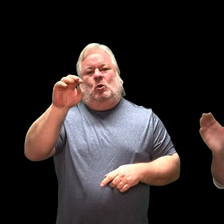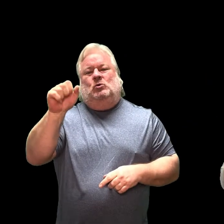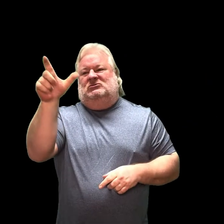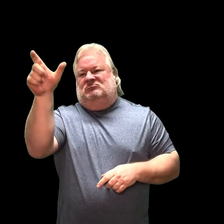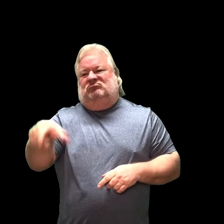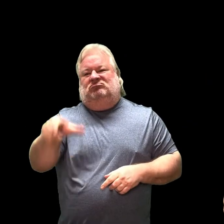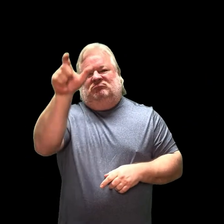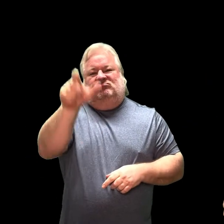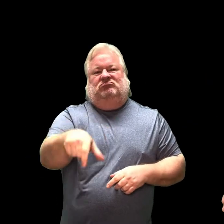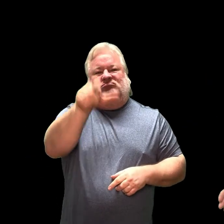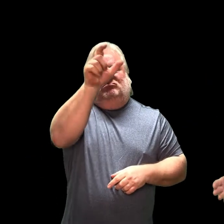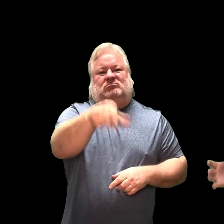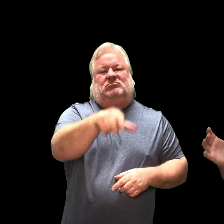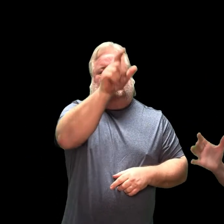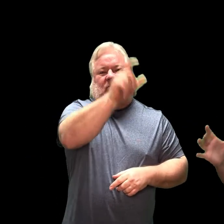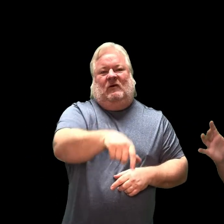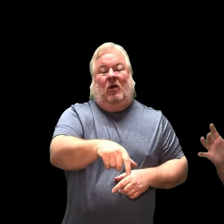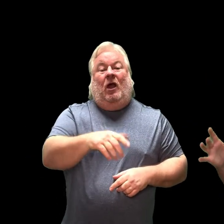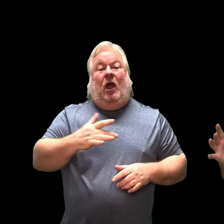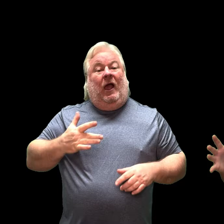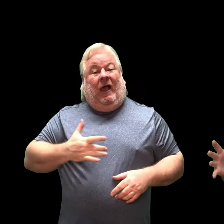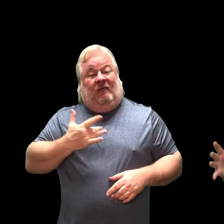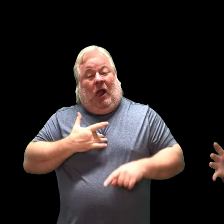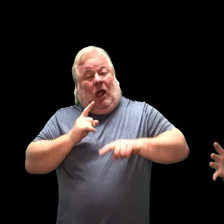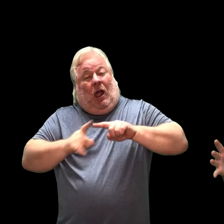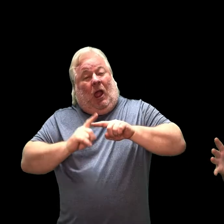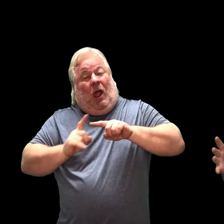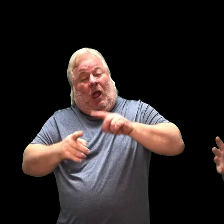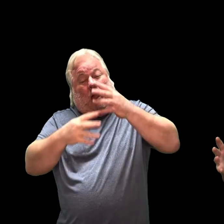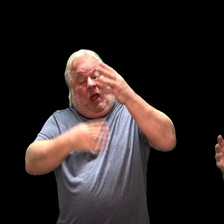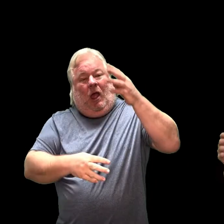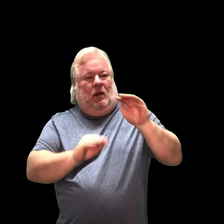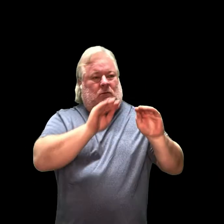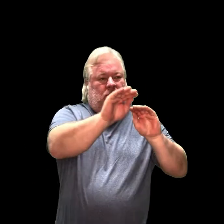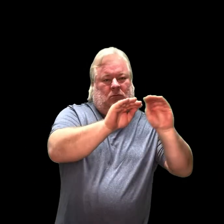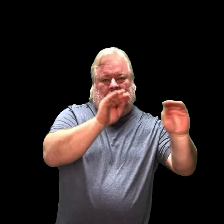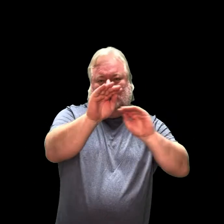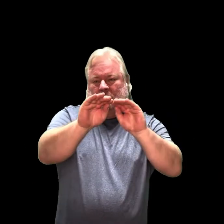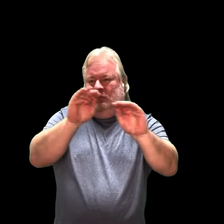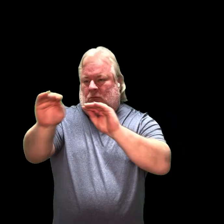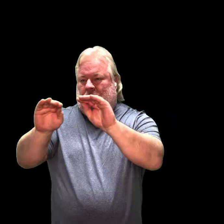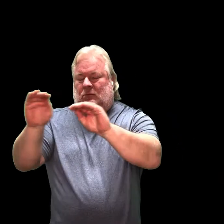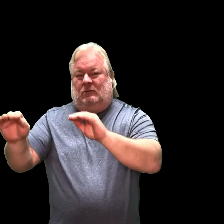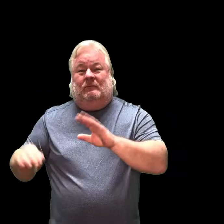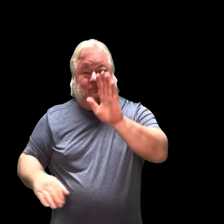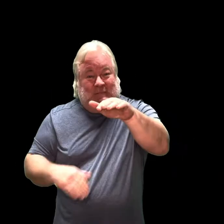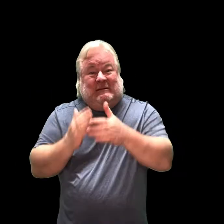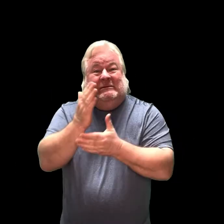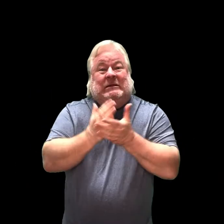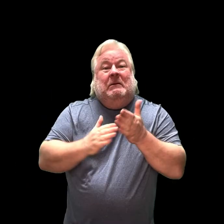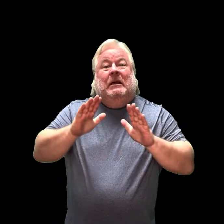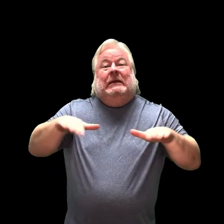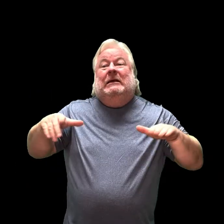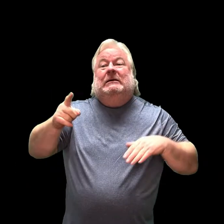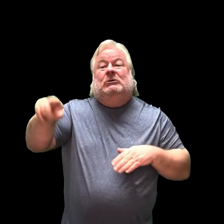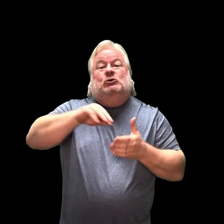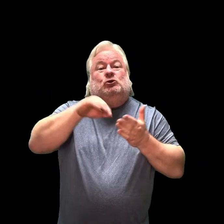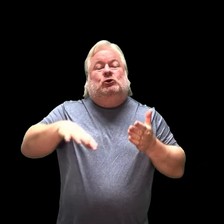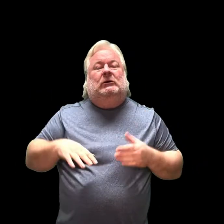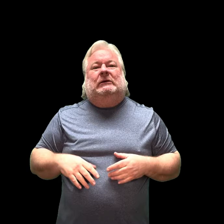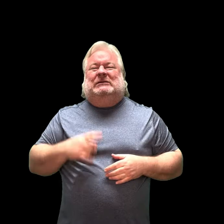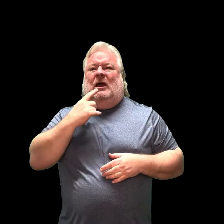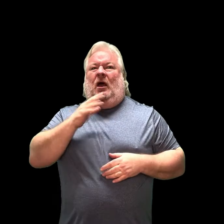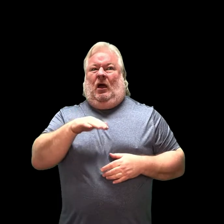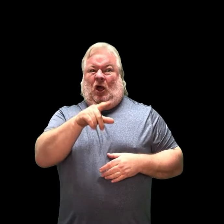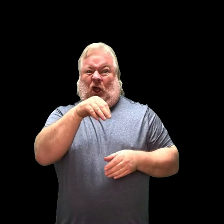zones. All of our feelings fit into those zones. Sometimes I've heard kids say